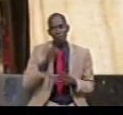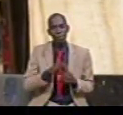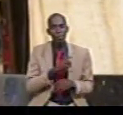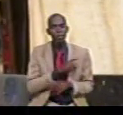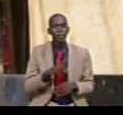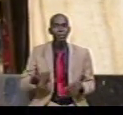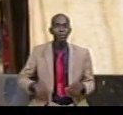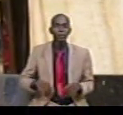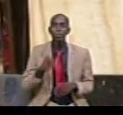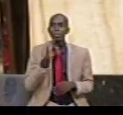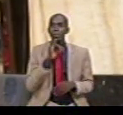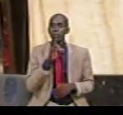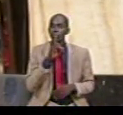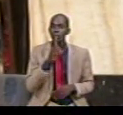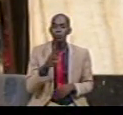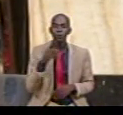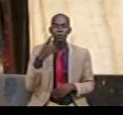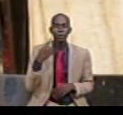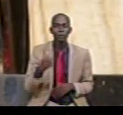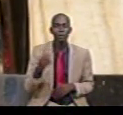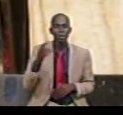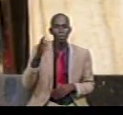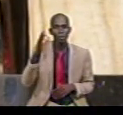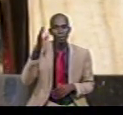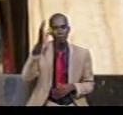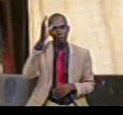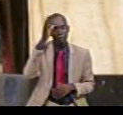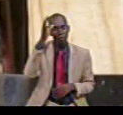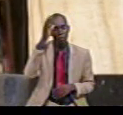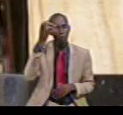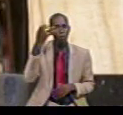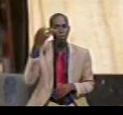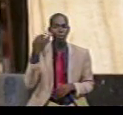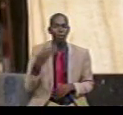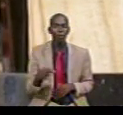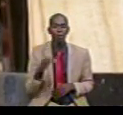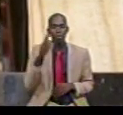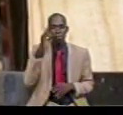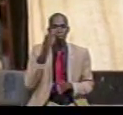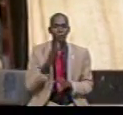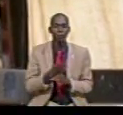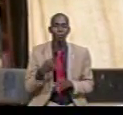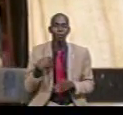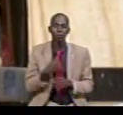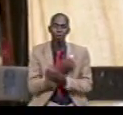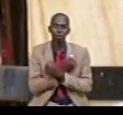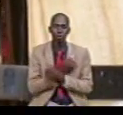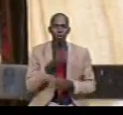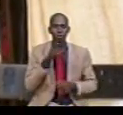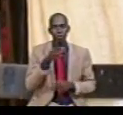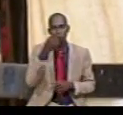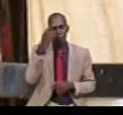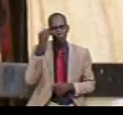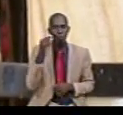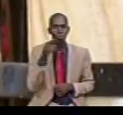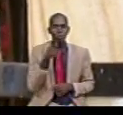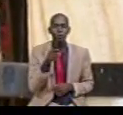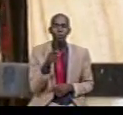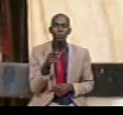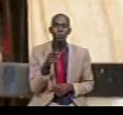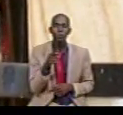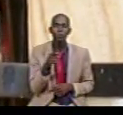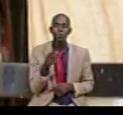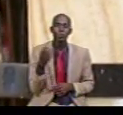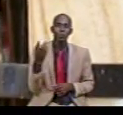indeed the Father of Golden Father of Faith. We love you because you are